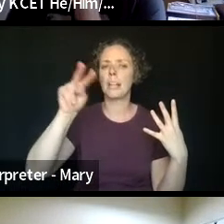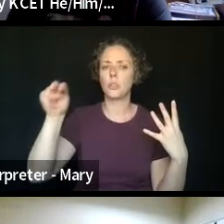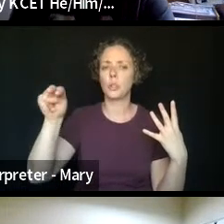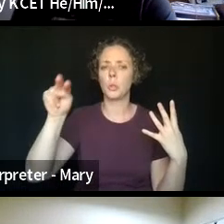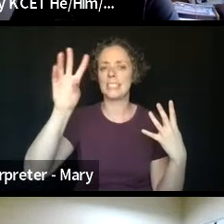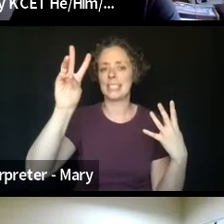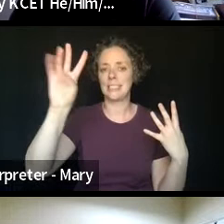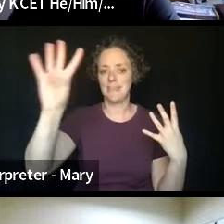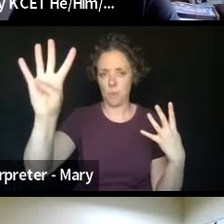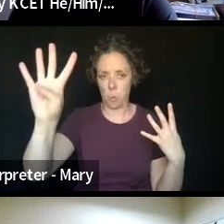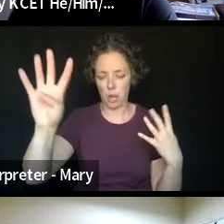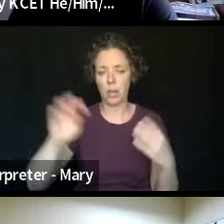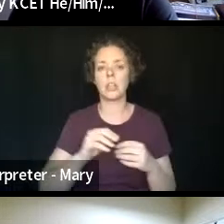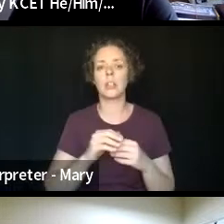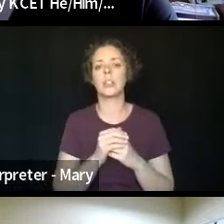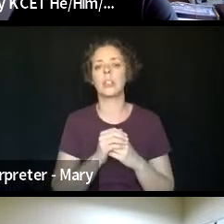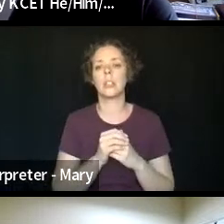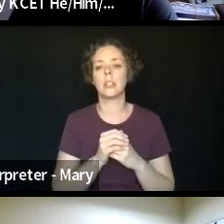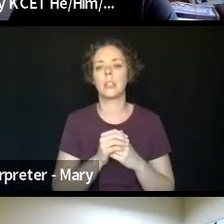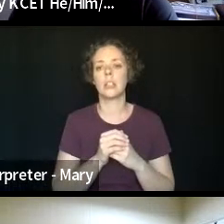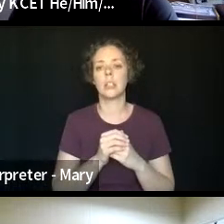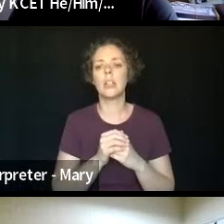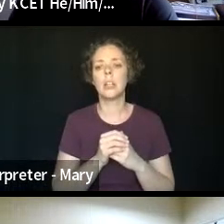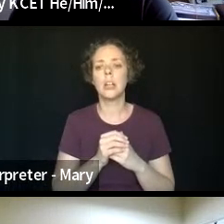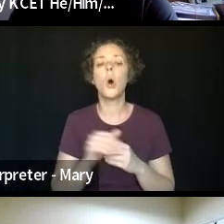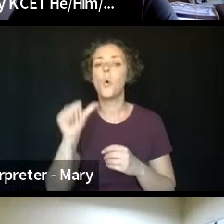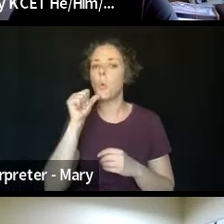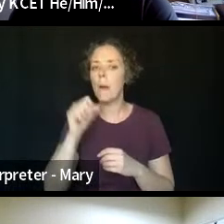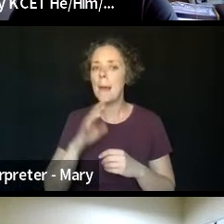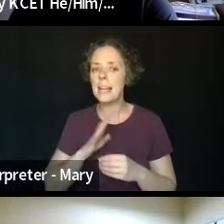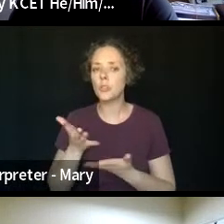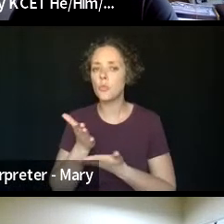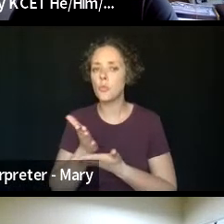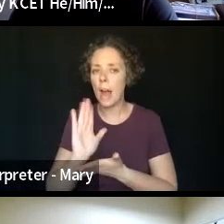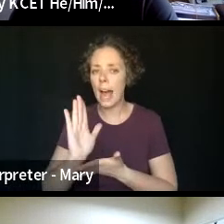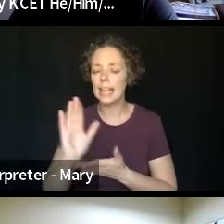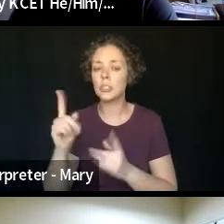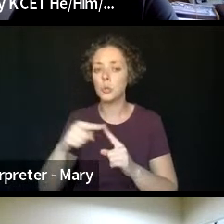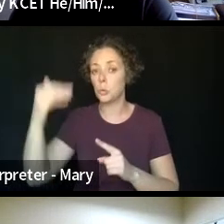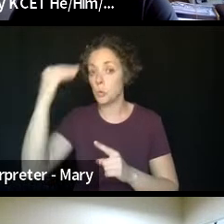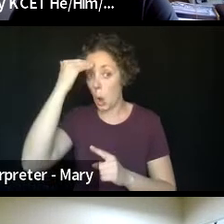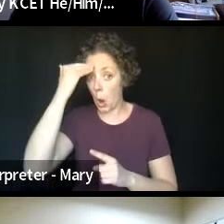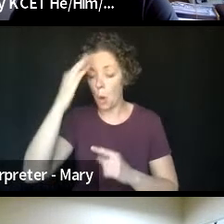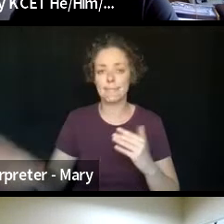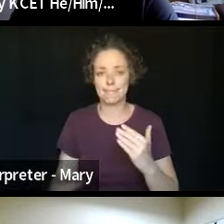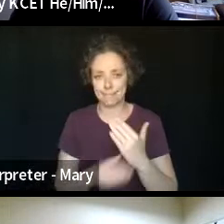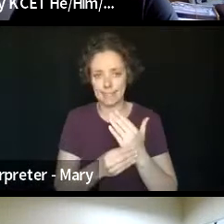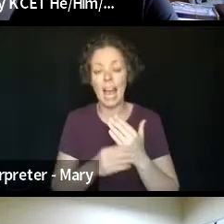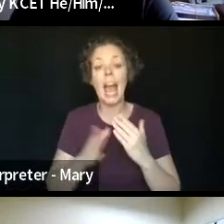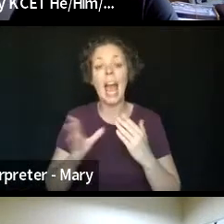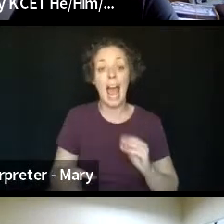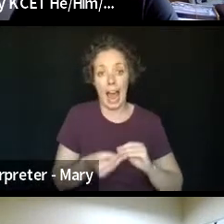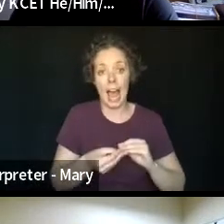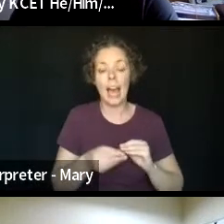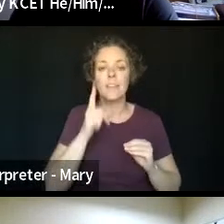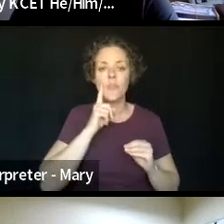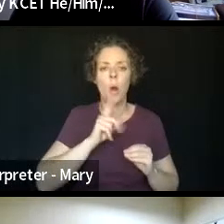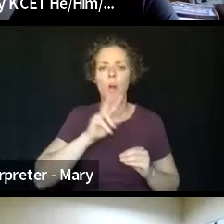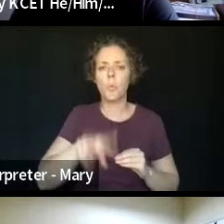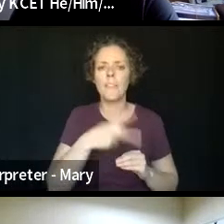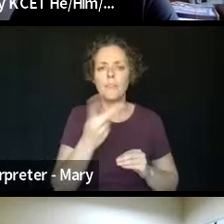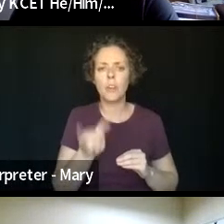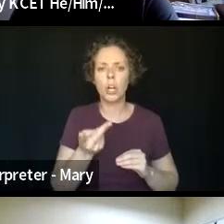2264, which is amending the Women's Right to Know Act to add the notification requirement of reversal of